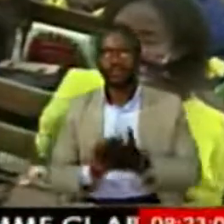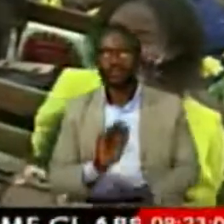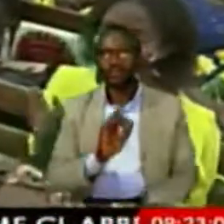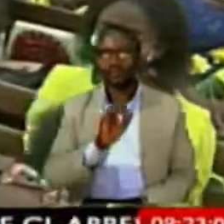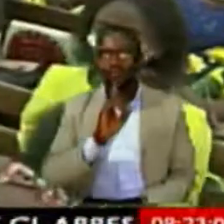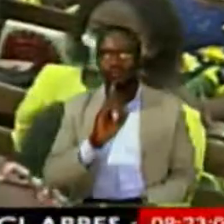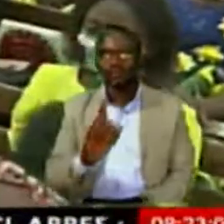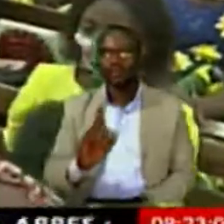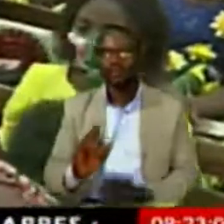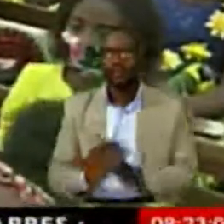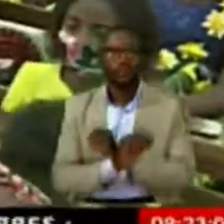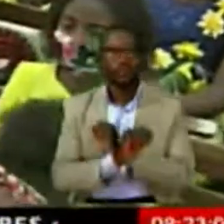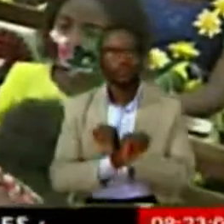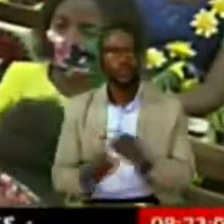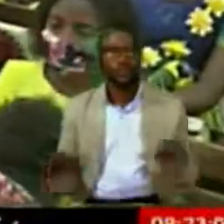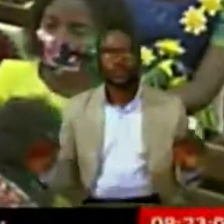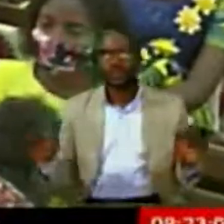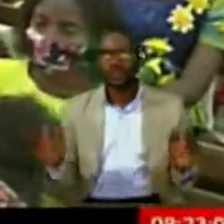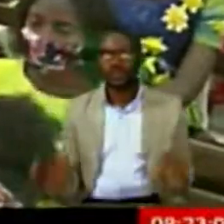Christ is a Savior.